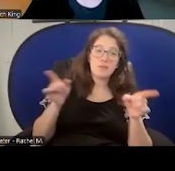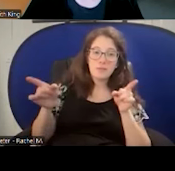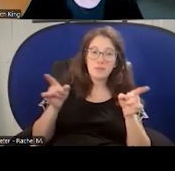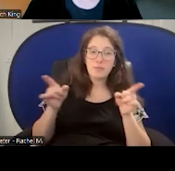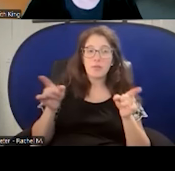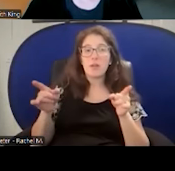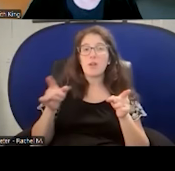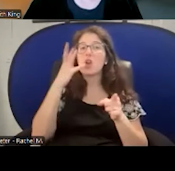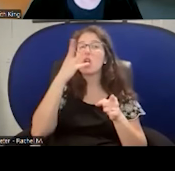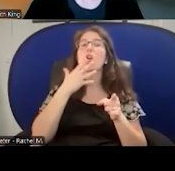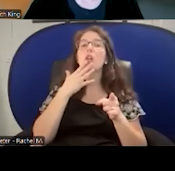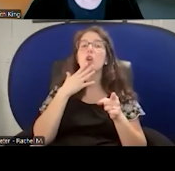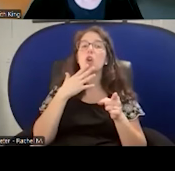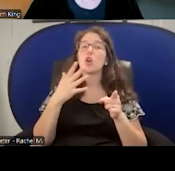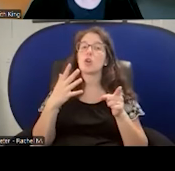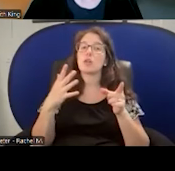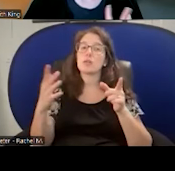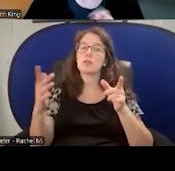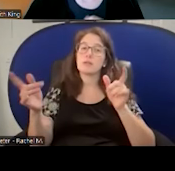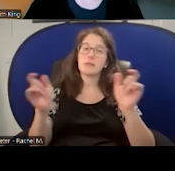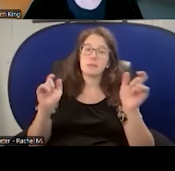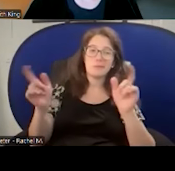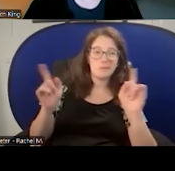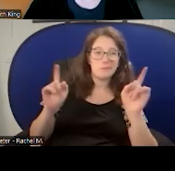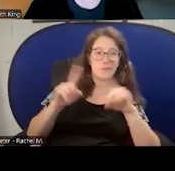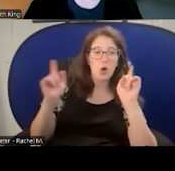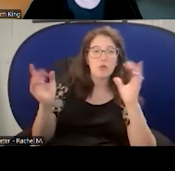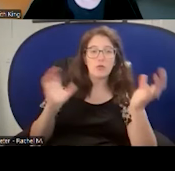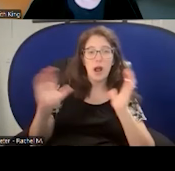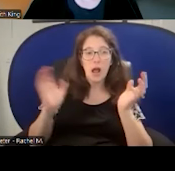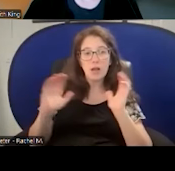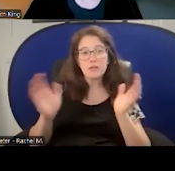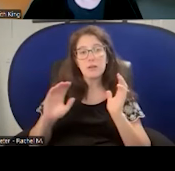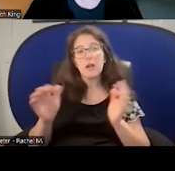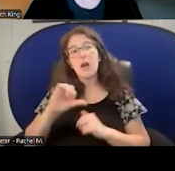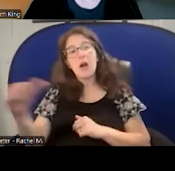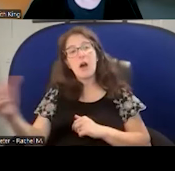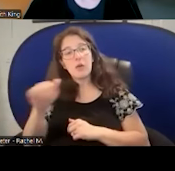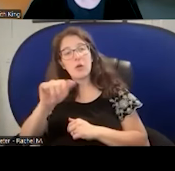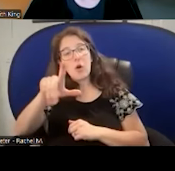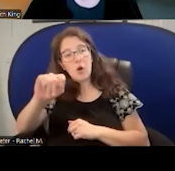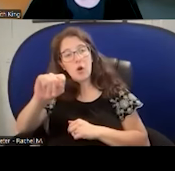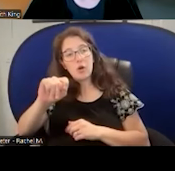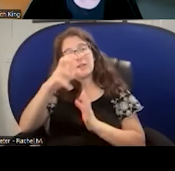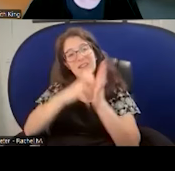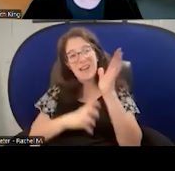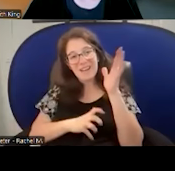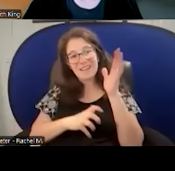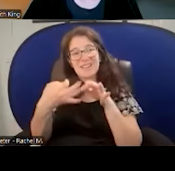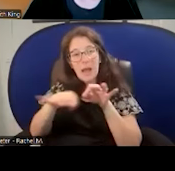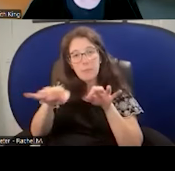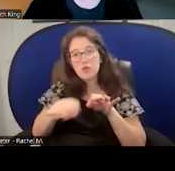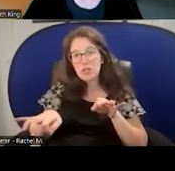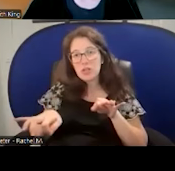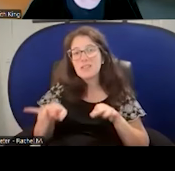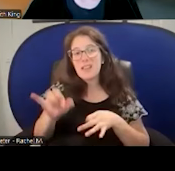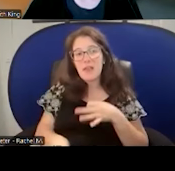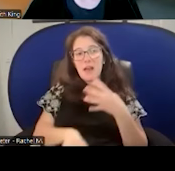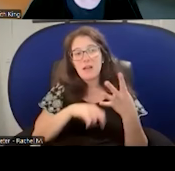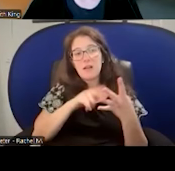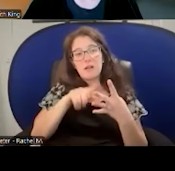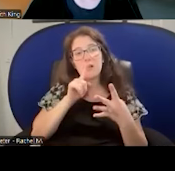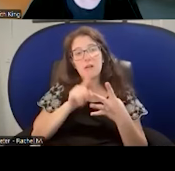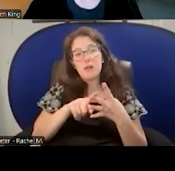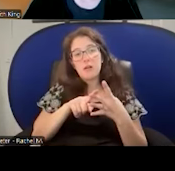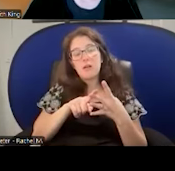talked about in previous webinars. Those are those things that you're thinking about in perceivable. You're thinking about operable, our O,